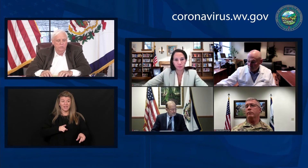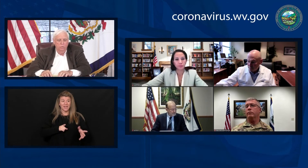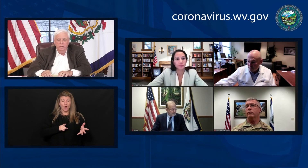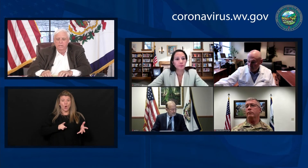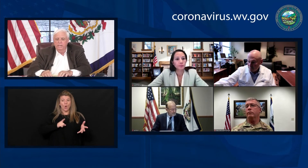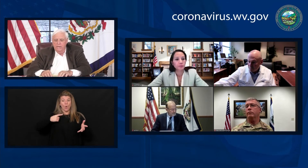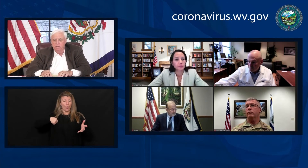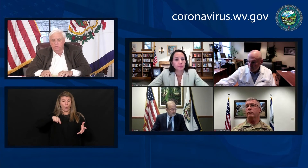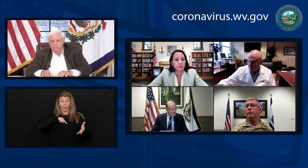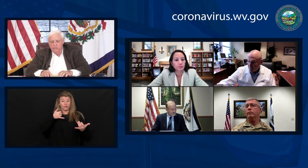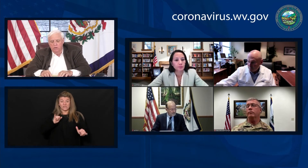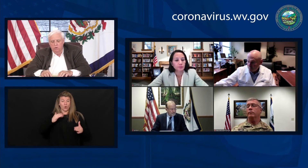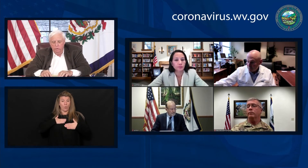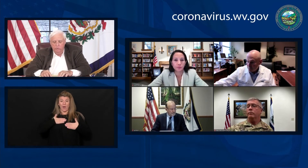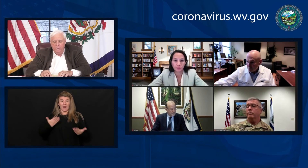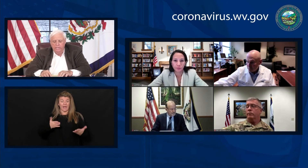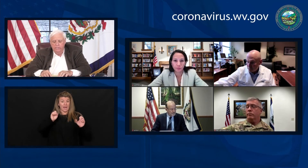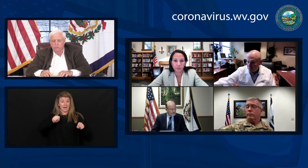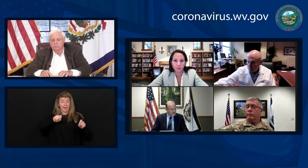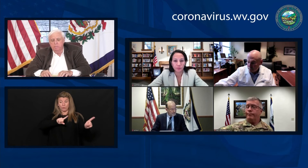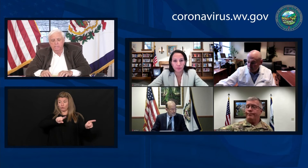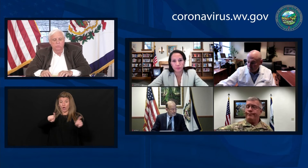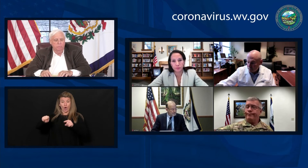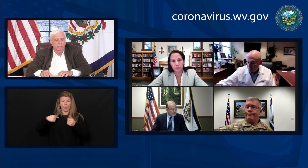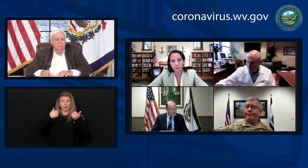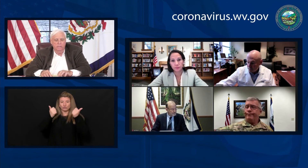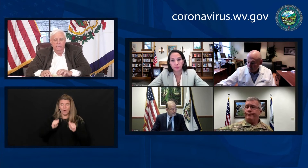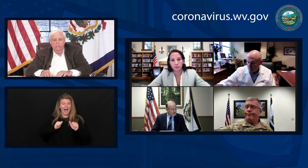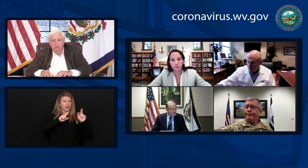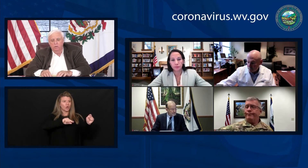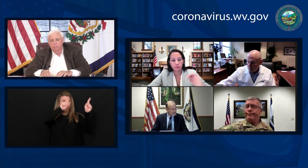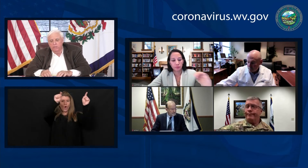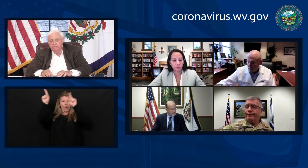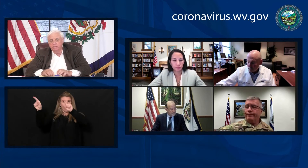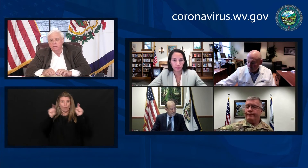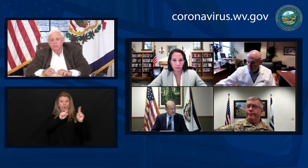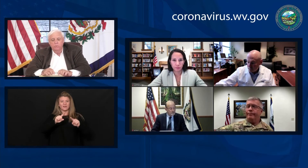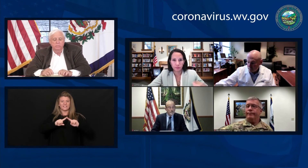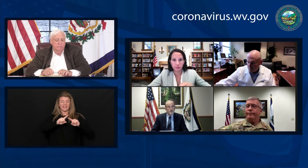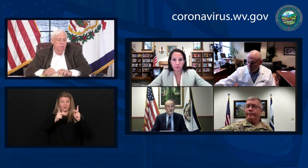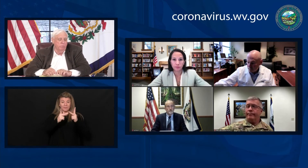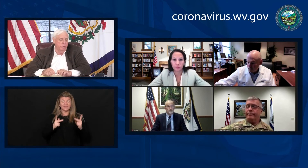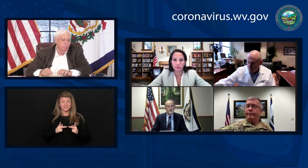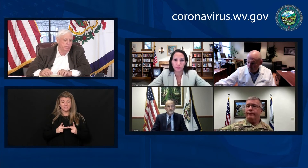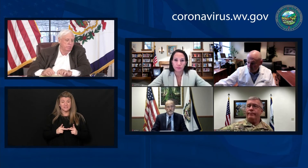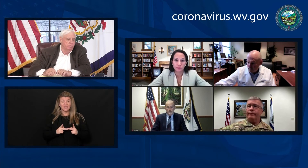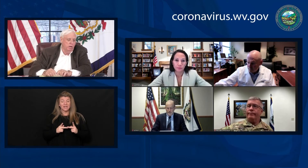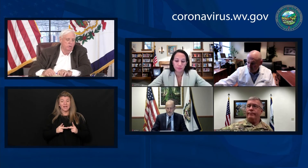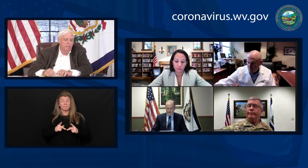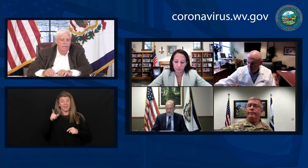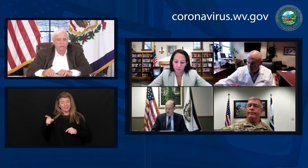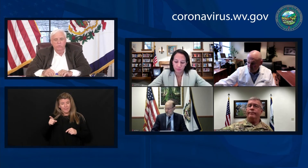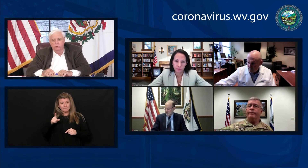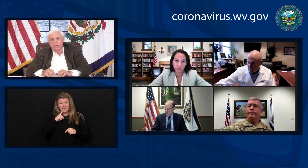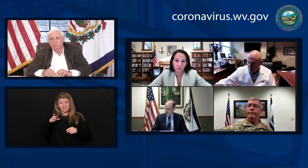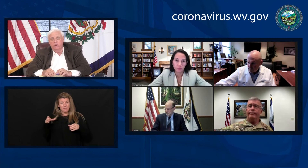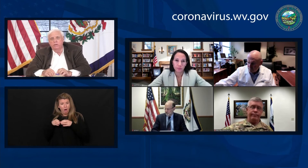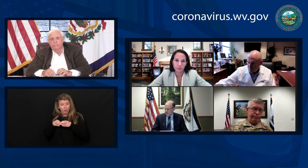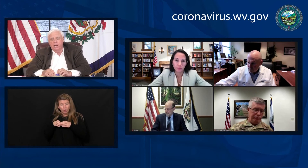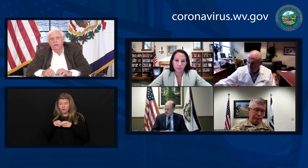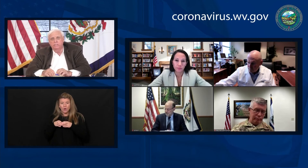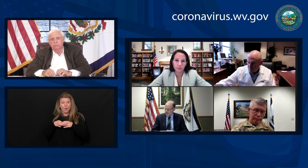we're still willing and able to go, or we're trying to go as best we possibly can to all the places. from the standpoint of them being a smaller county, we try